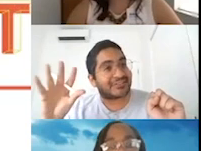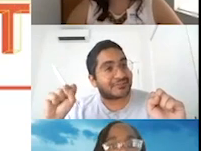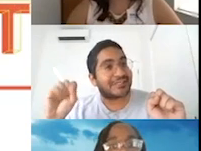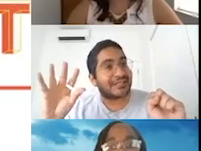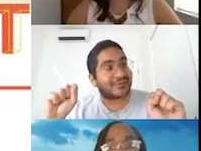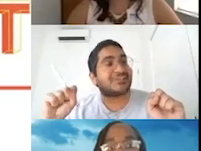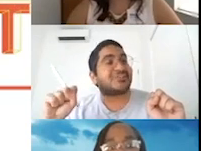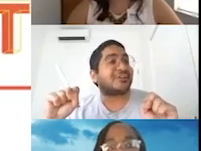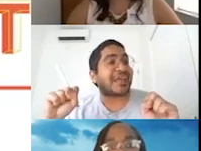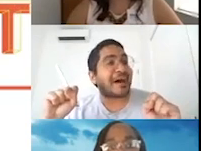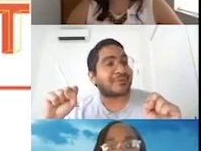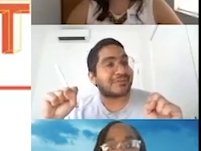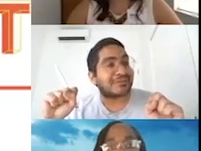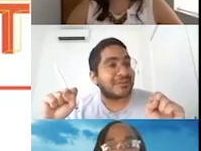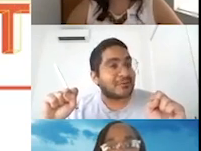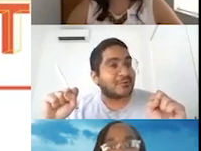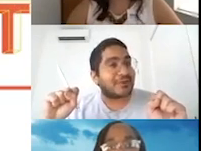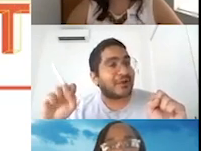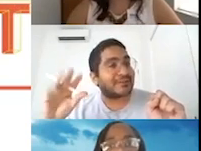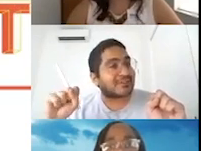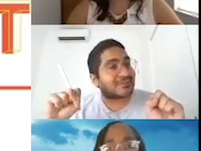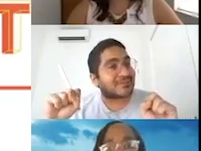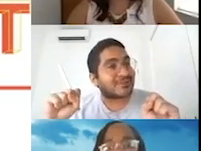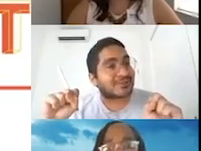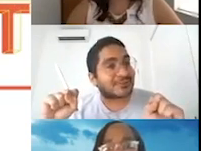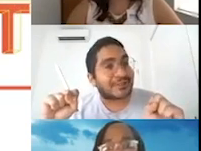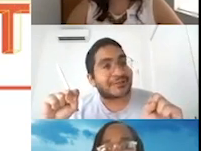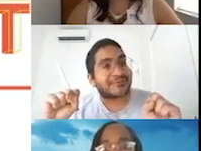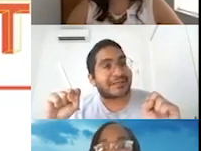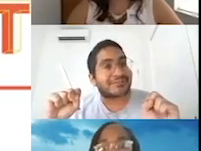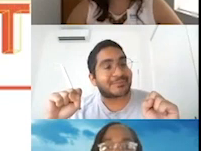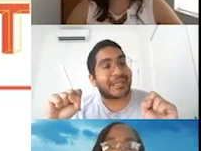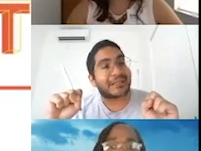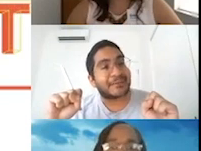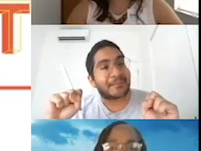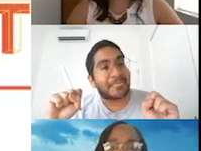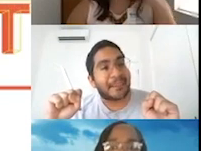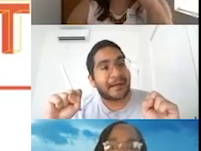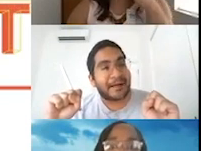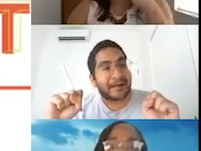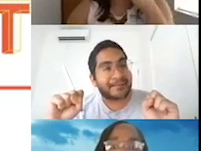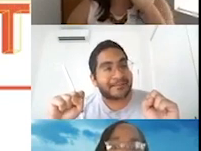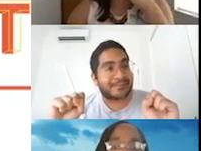or the nature of the erasure that happens when knowledge is produced or when artifacts are made.